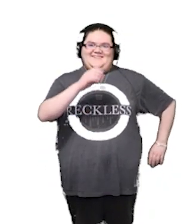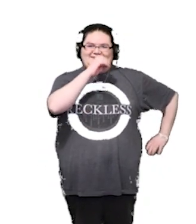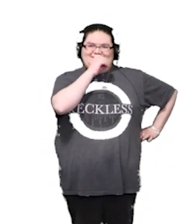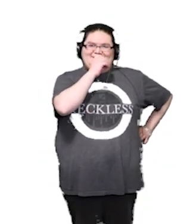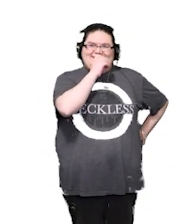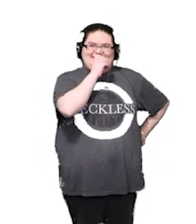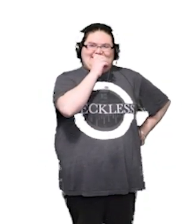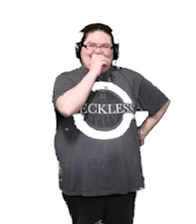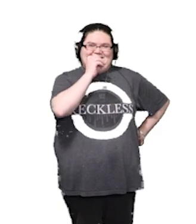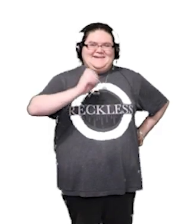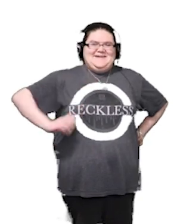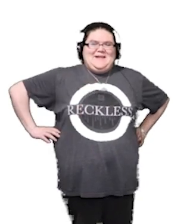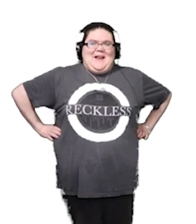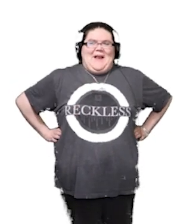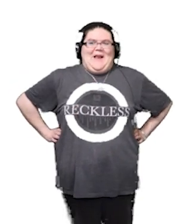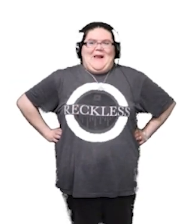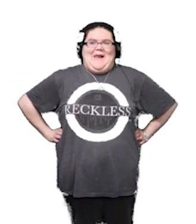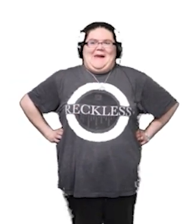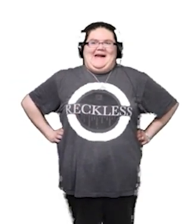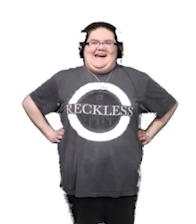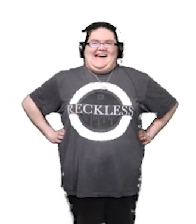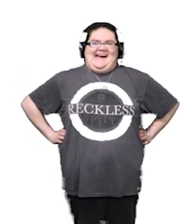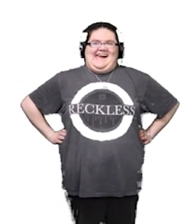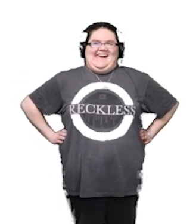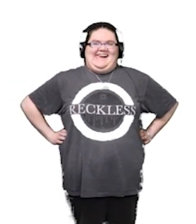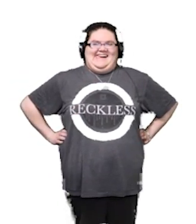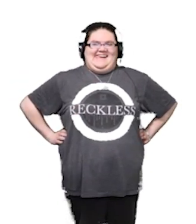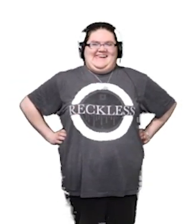boy. Seen that shit. This.